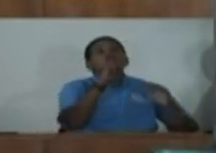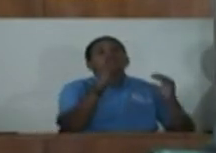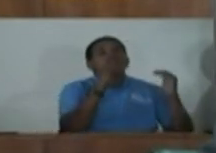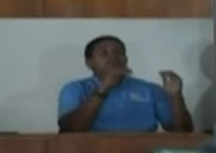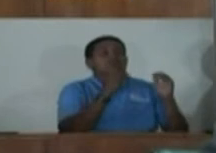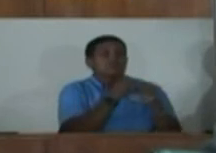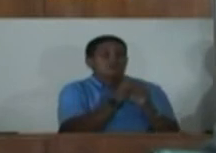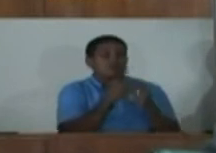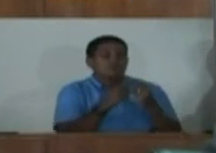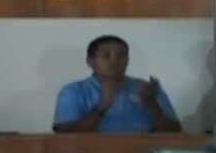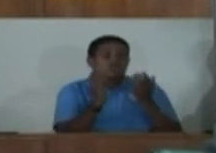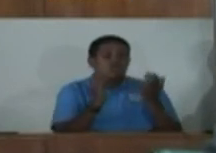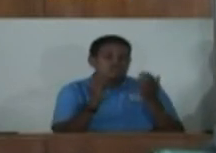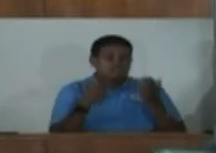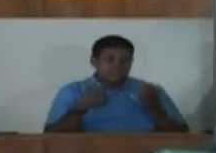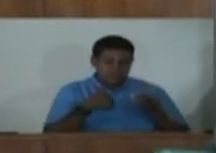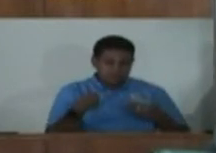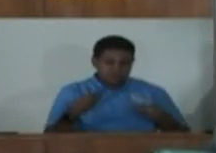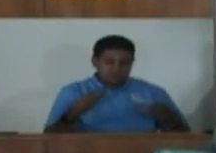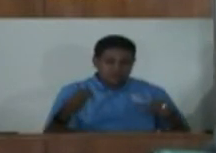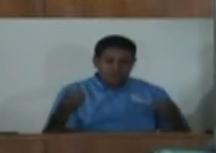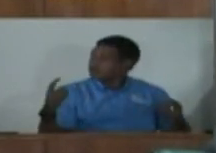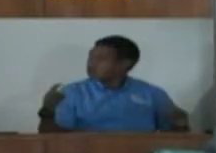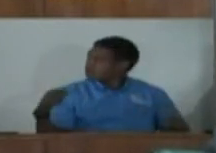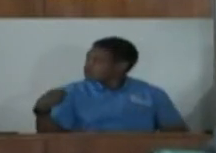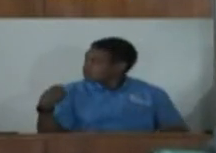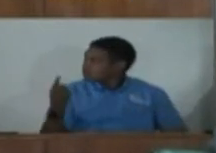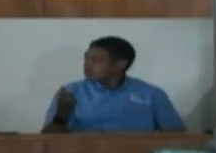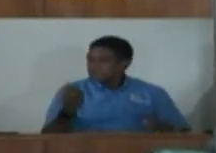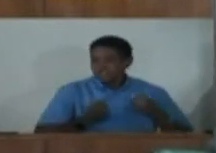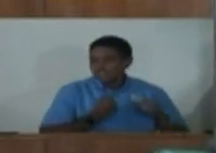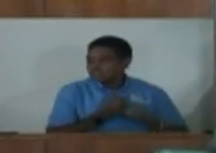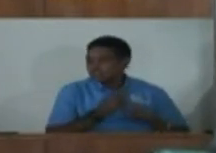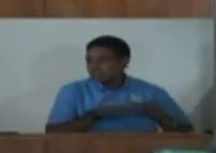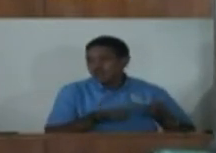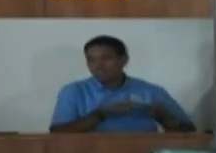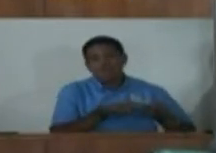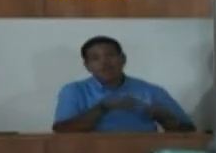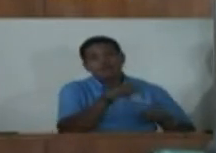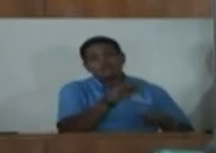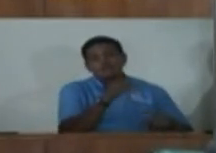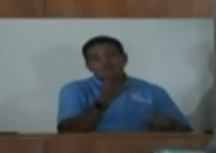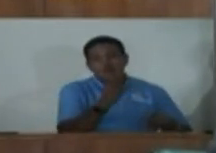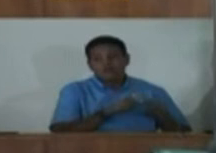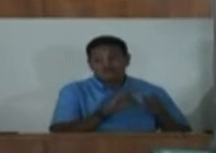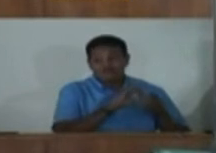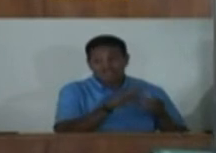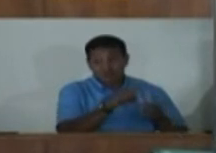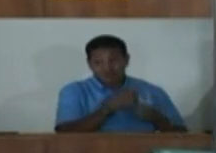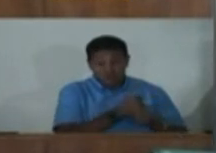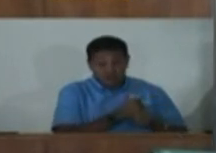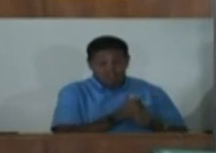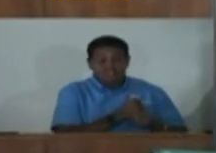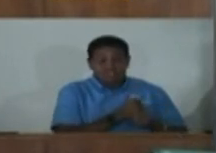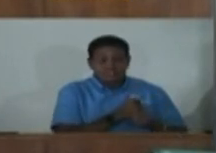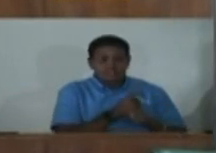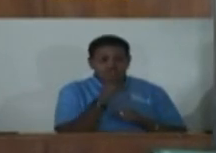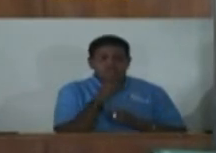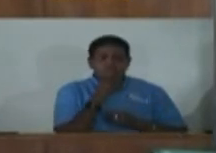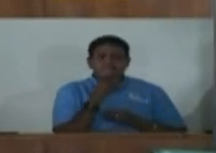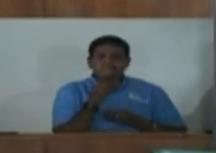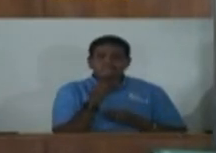goods that we've provided over the years. But even in respect of those goods,